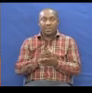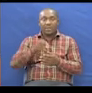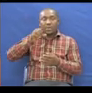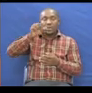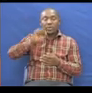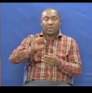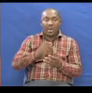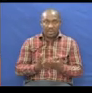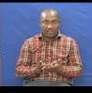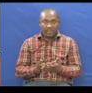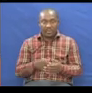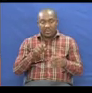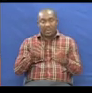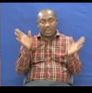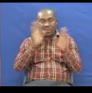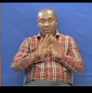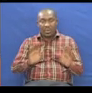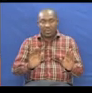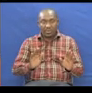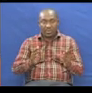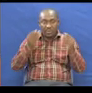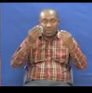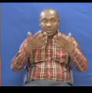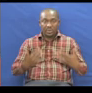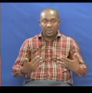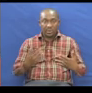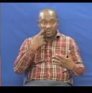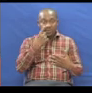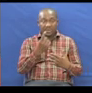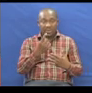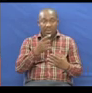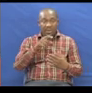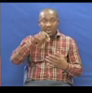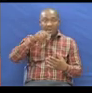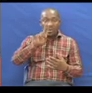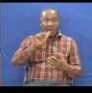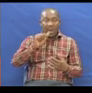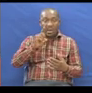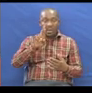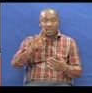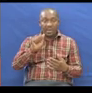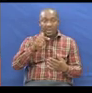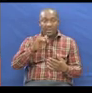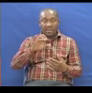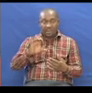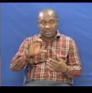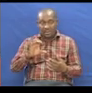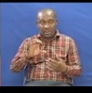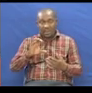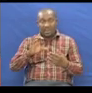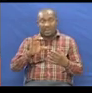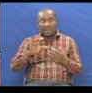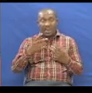that's all what we have to learn today, to discuss today. We have seen how to solve quadratic equations with the negative coefficients. We have seen how